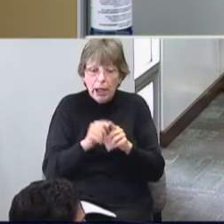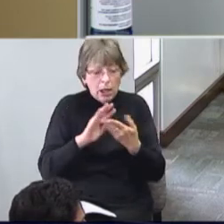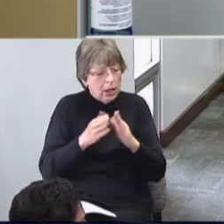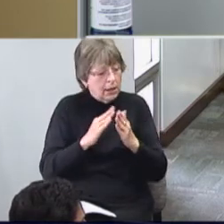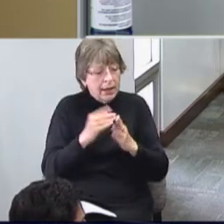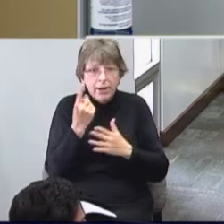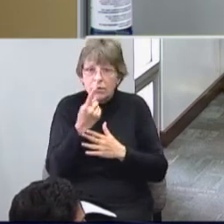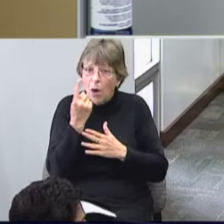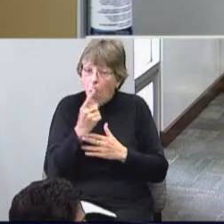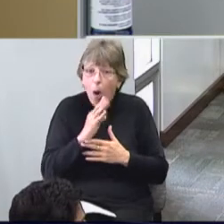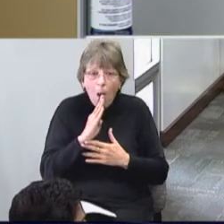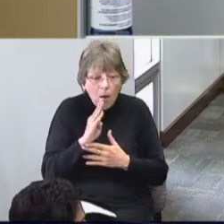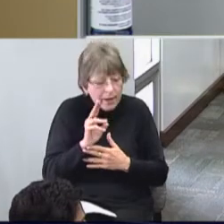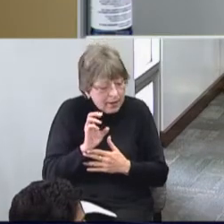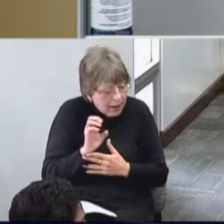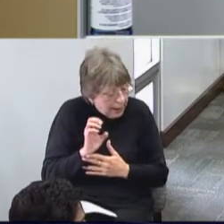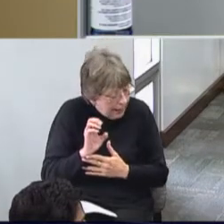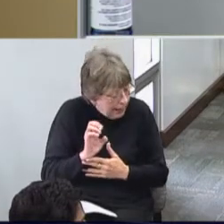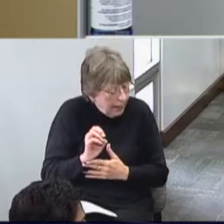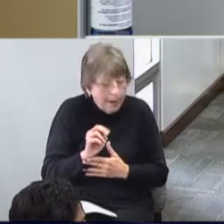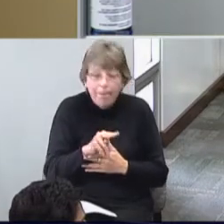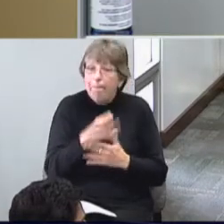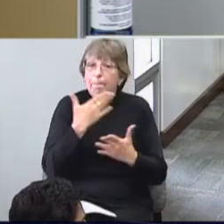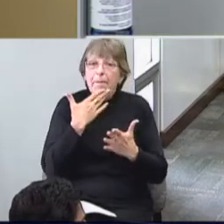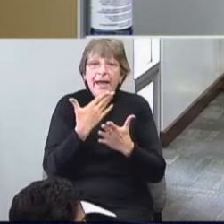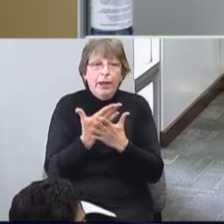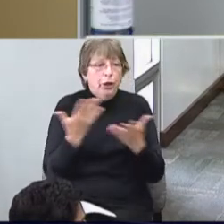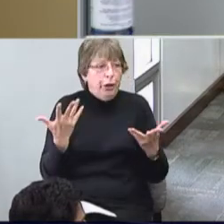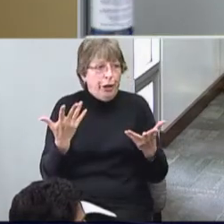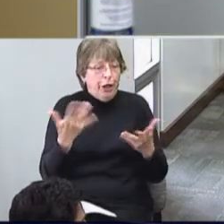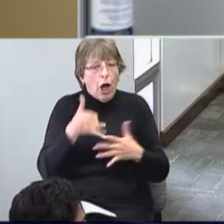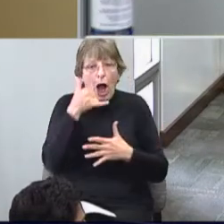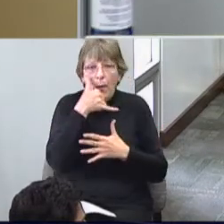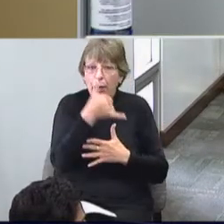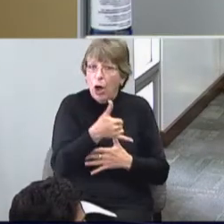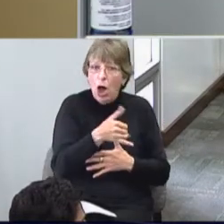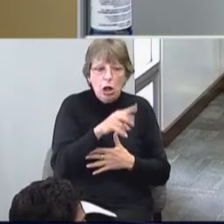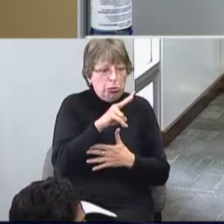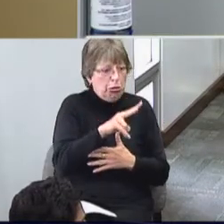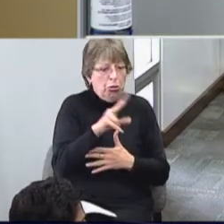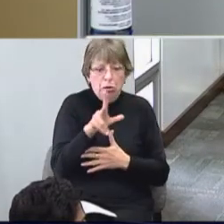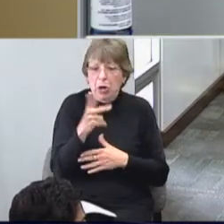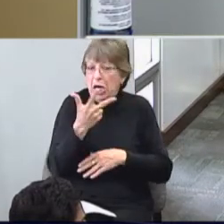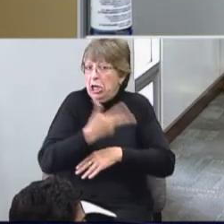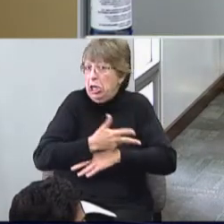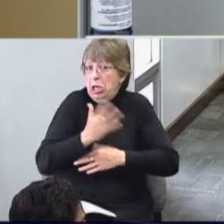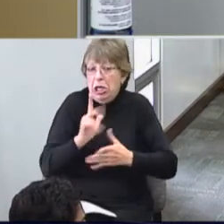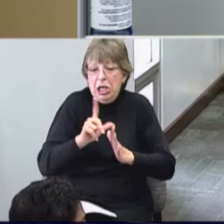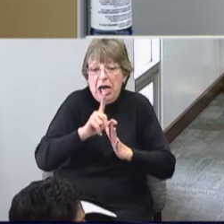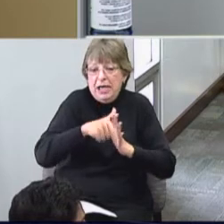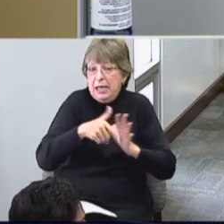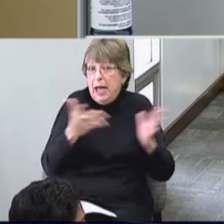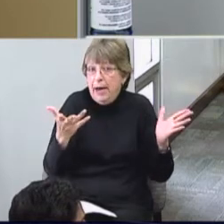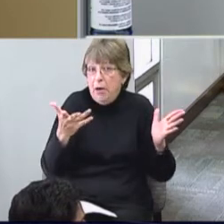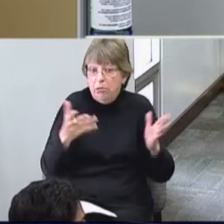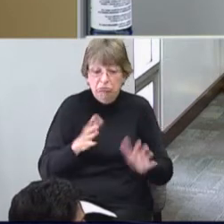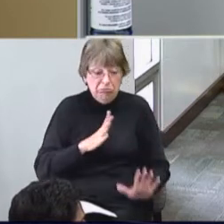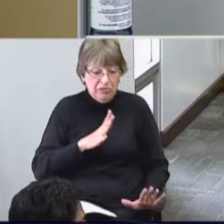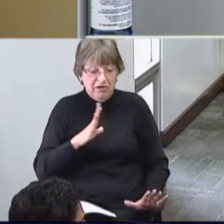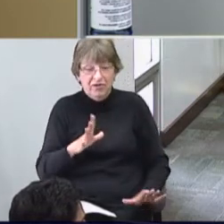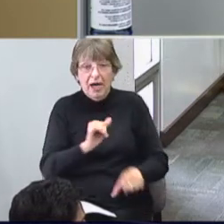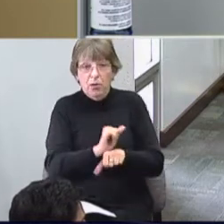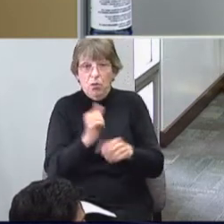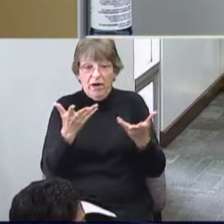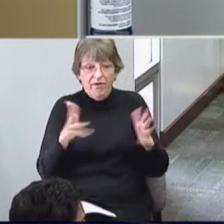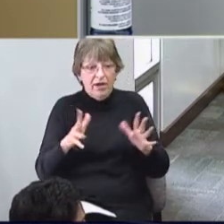I call in or somebody calls in, and within 2 or 3 days they're out blading it, but since I was here last, they won't